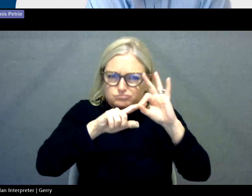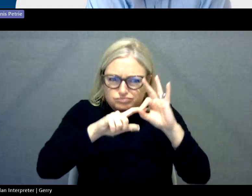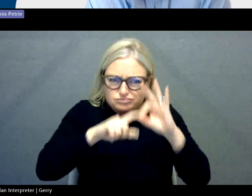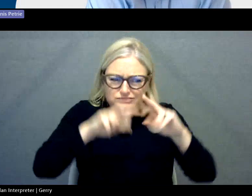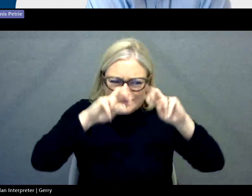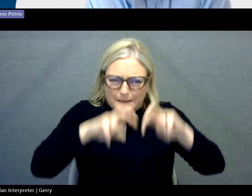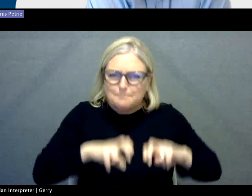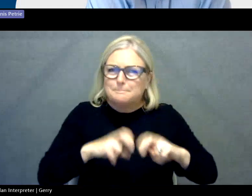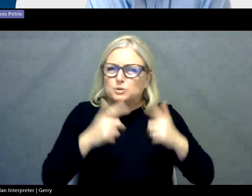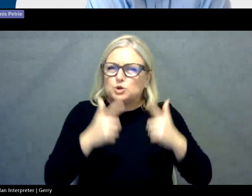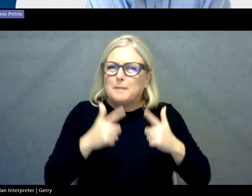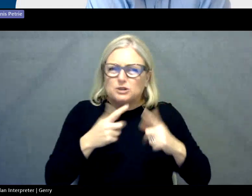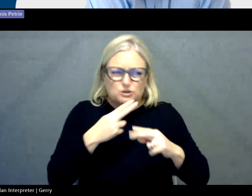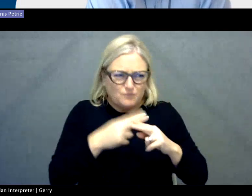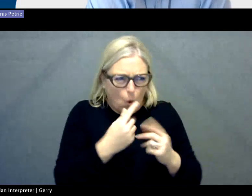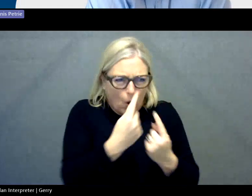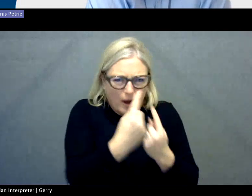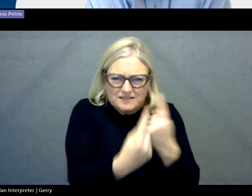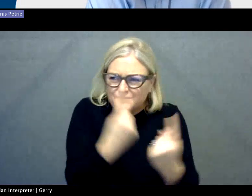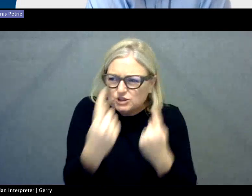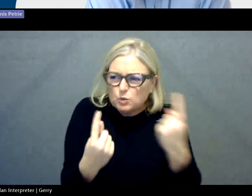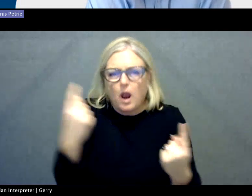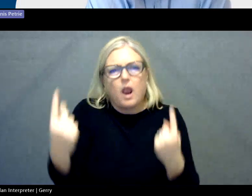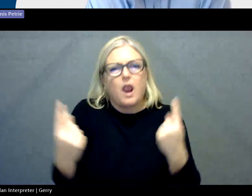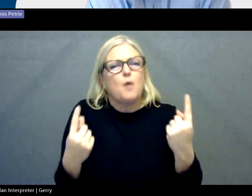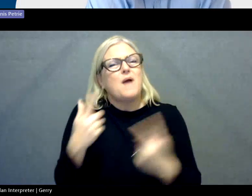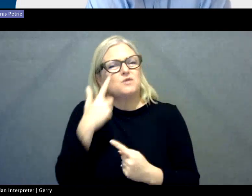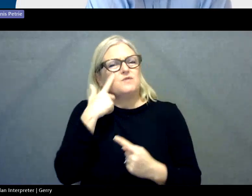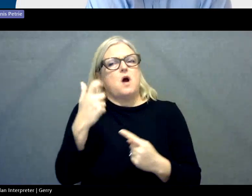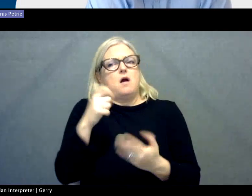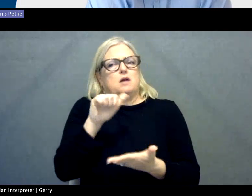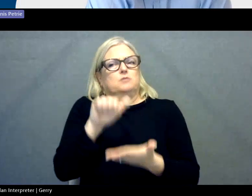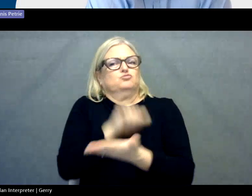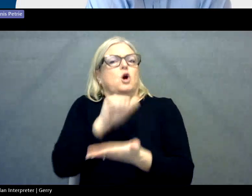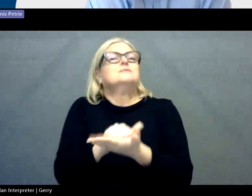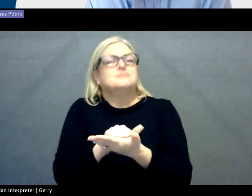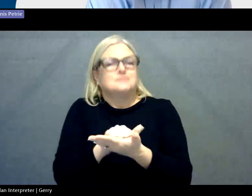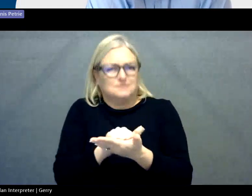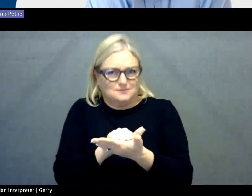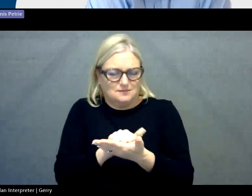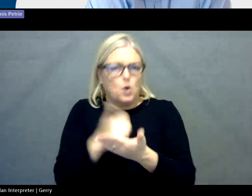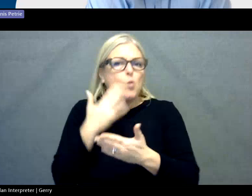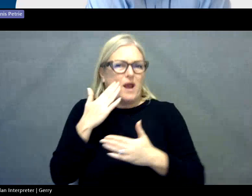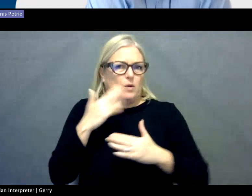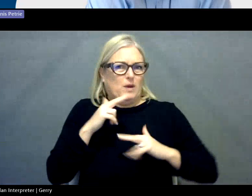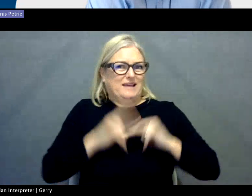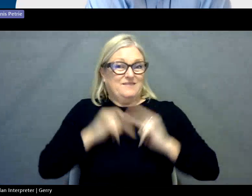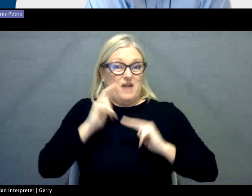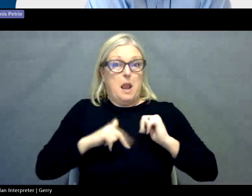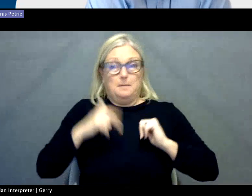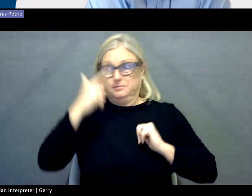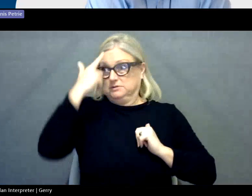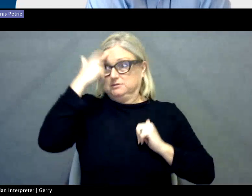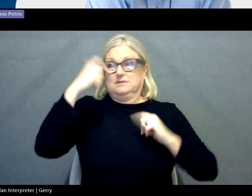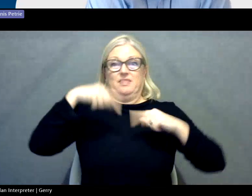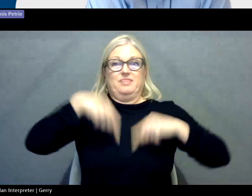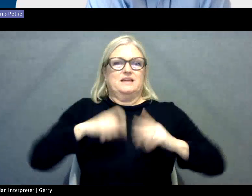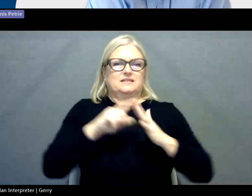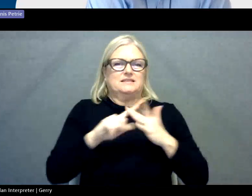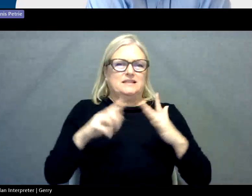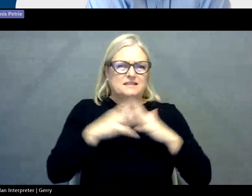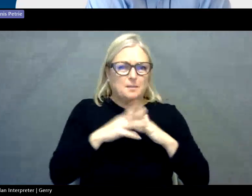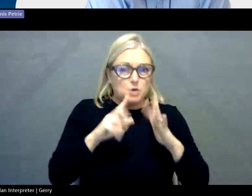definitely trade-offs that we had to make, and had to make some hard decisions in developing the Disability Wellbeing Index. I don't know whether anyone else had